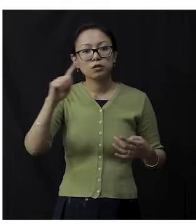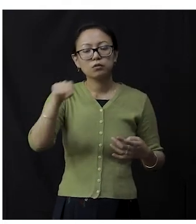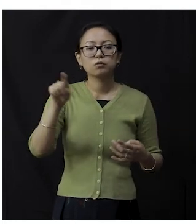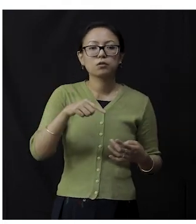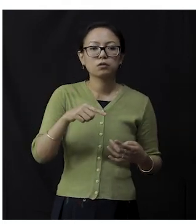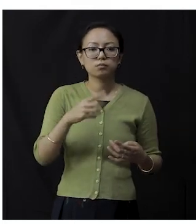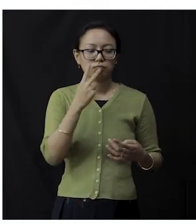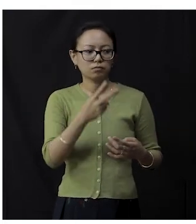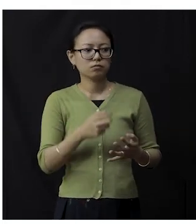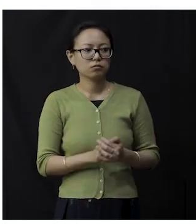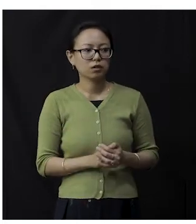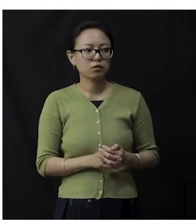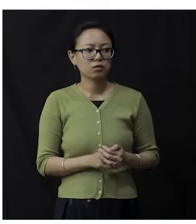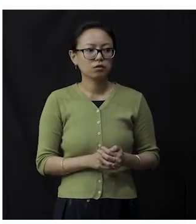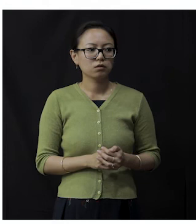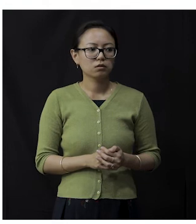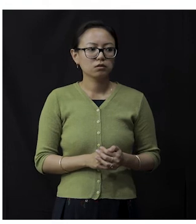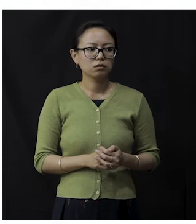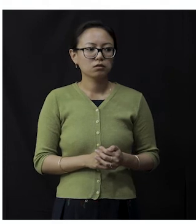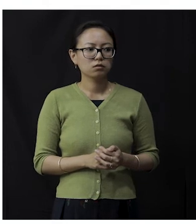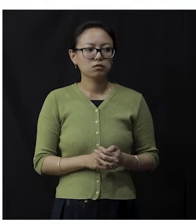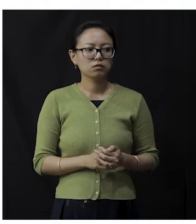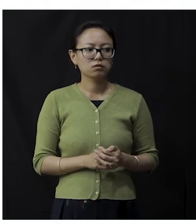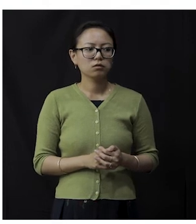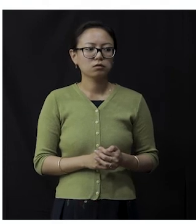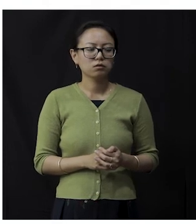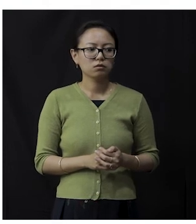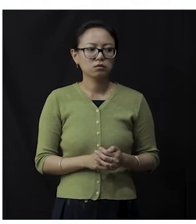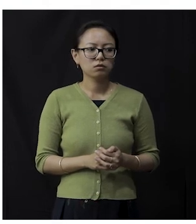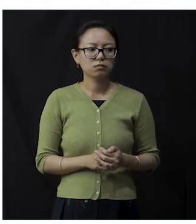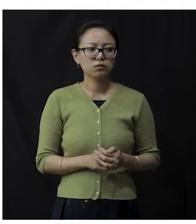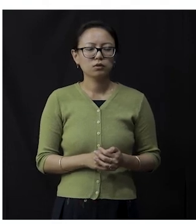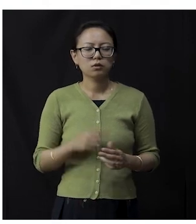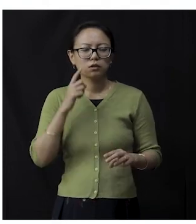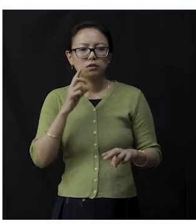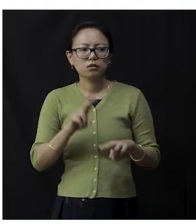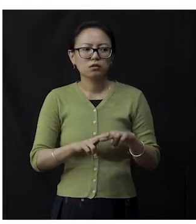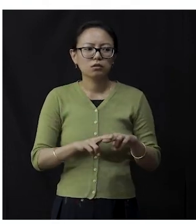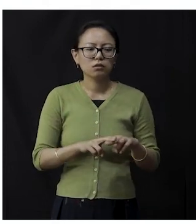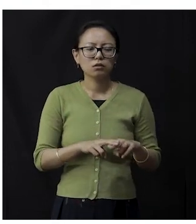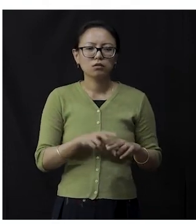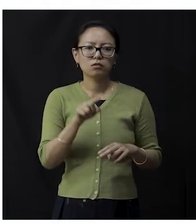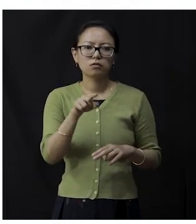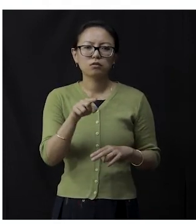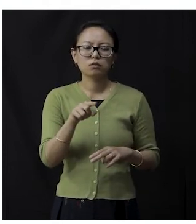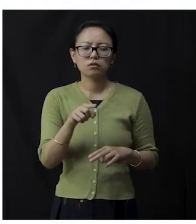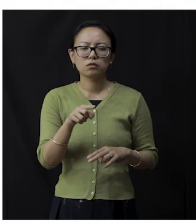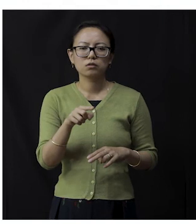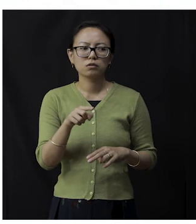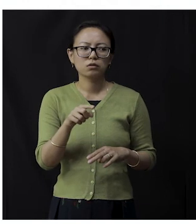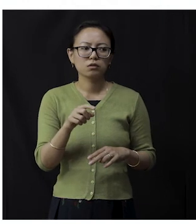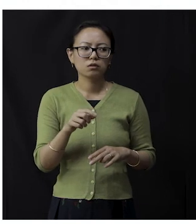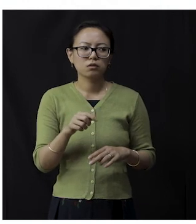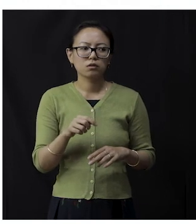called sharing. So if I don't have a pencil or a colors, I'm going to take from you.